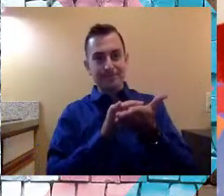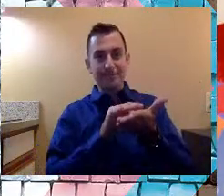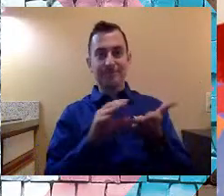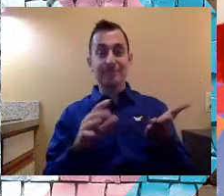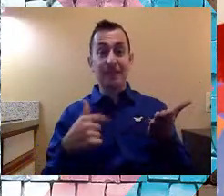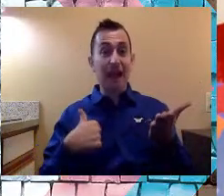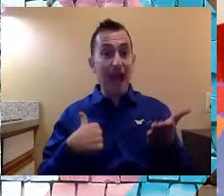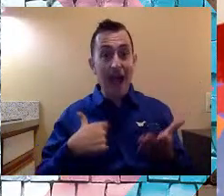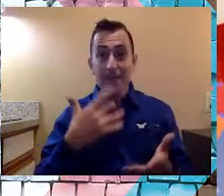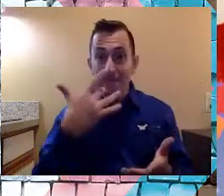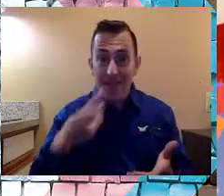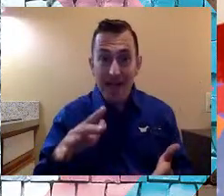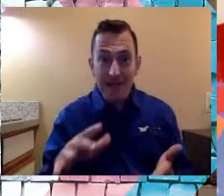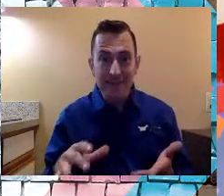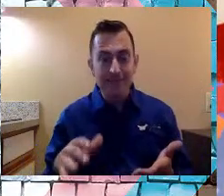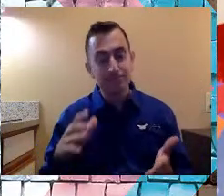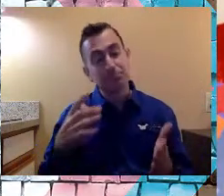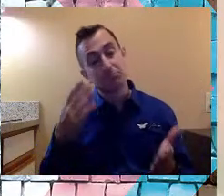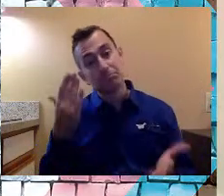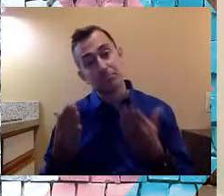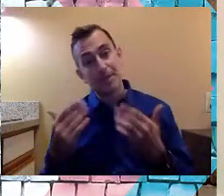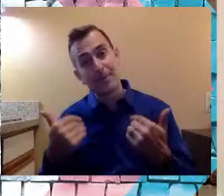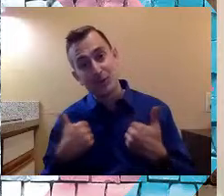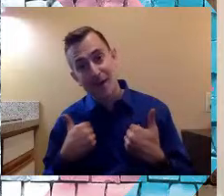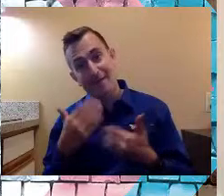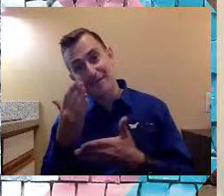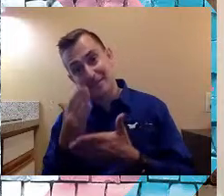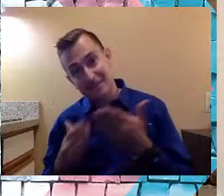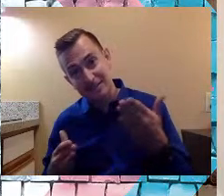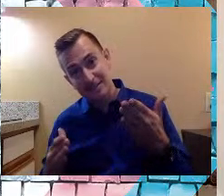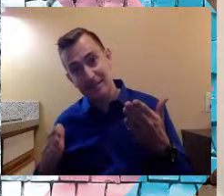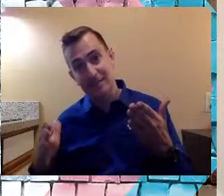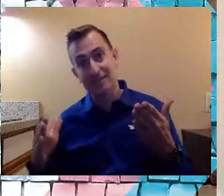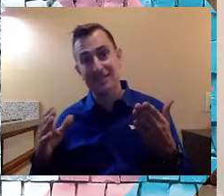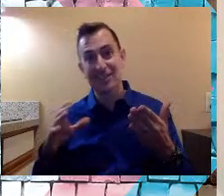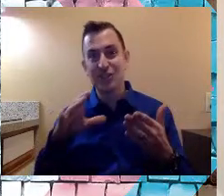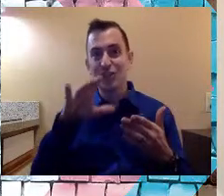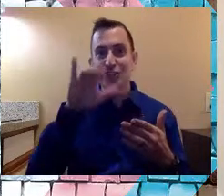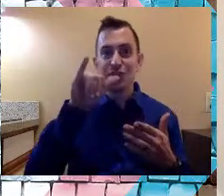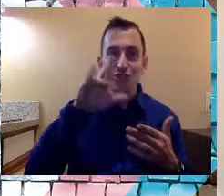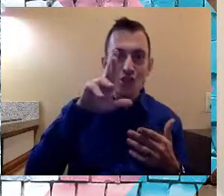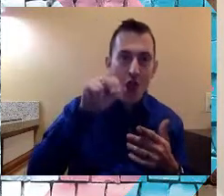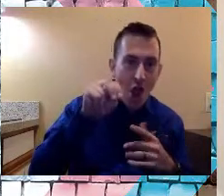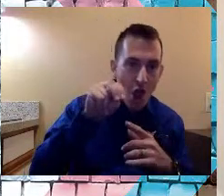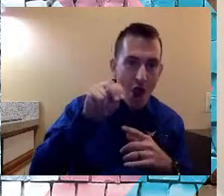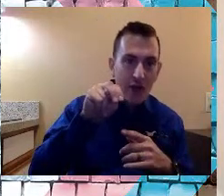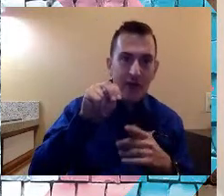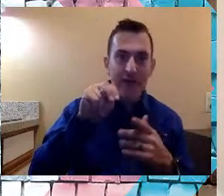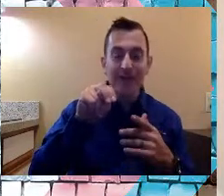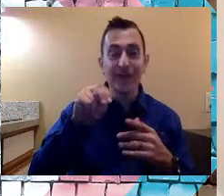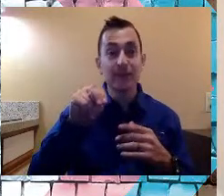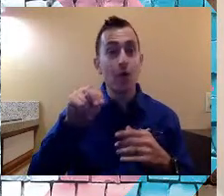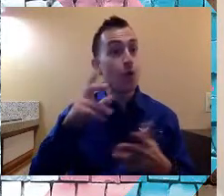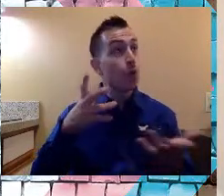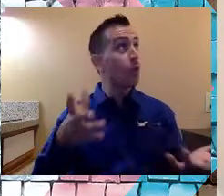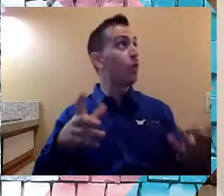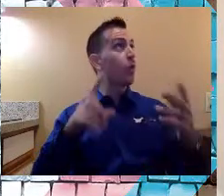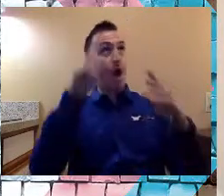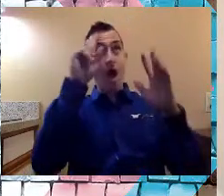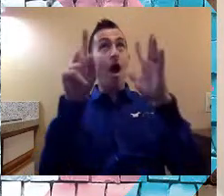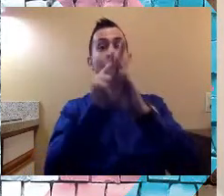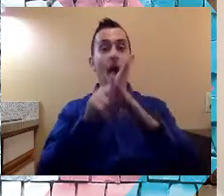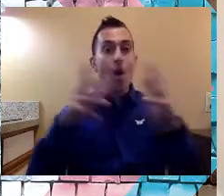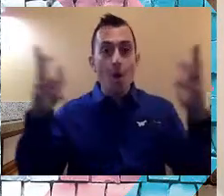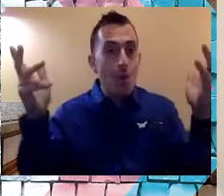might have some sequins, you might have buttons, you might have some yarn, you might have feathers. I didn't think about that. Feathers would be